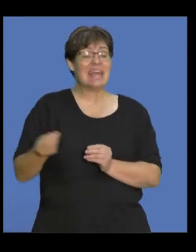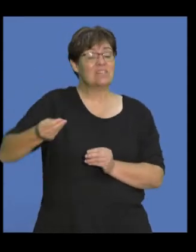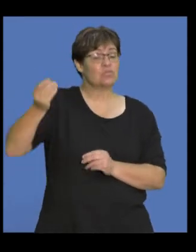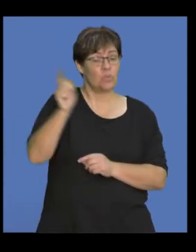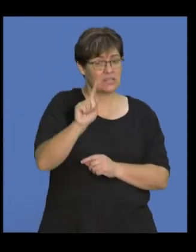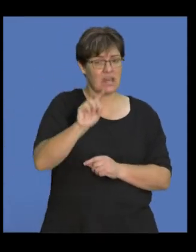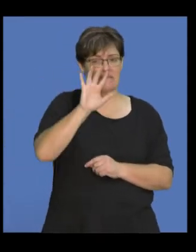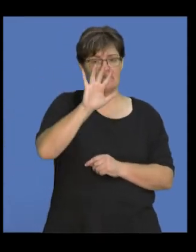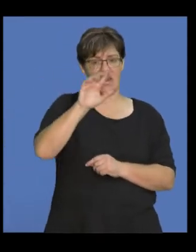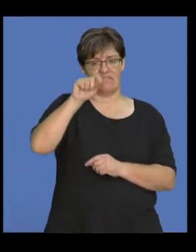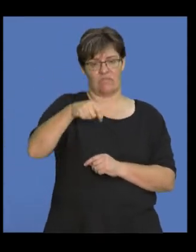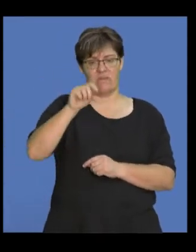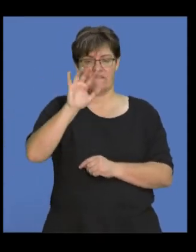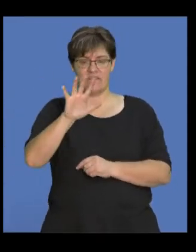5.5%